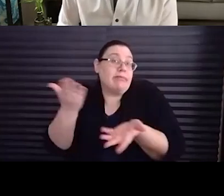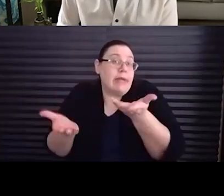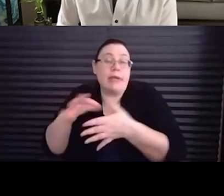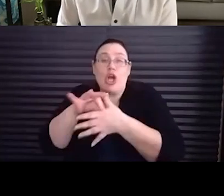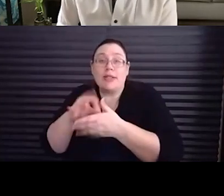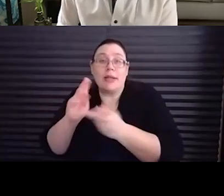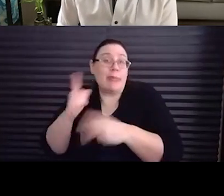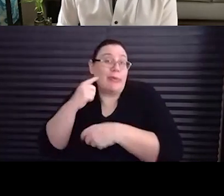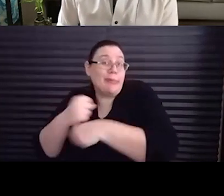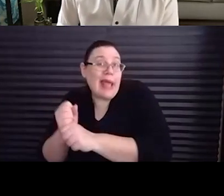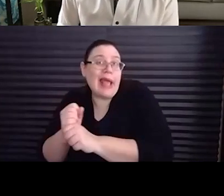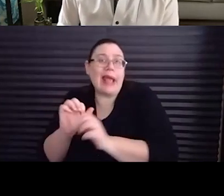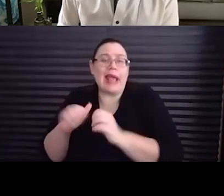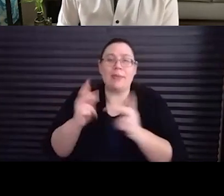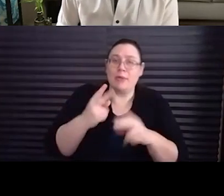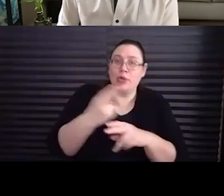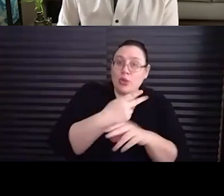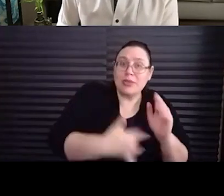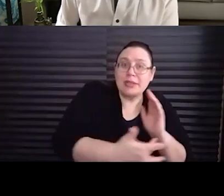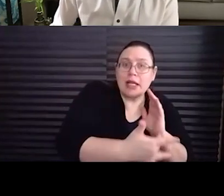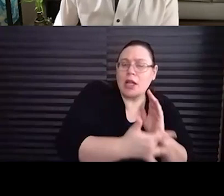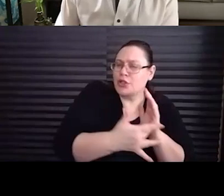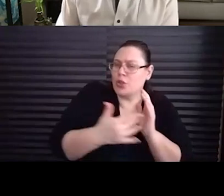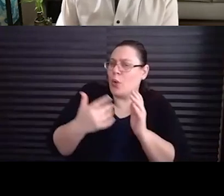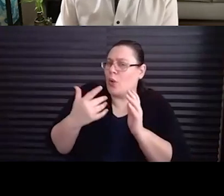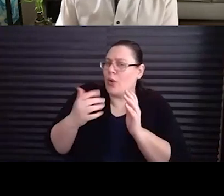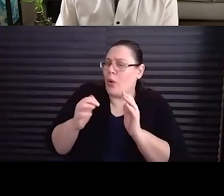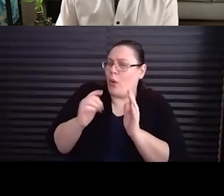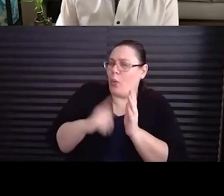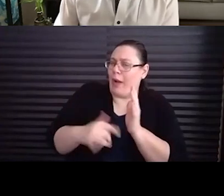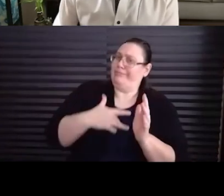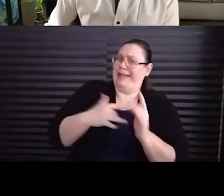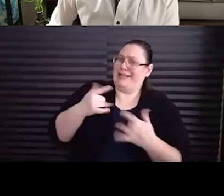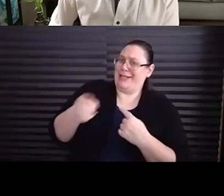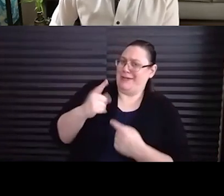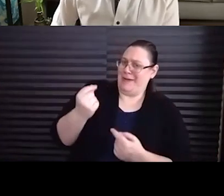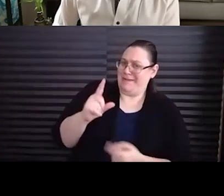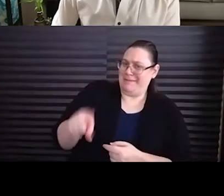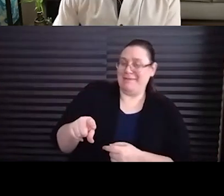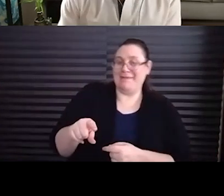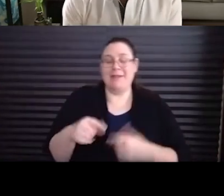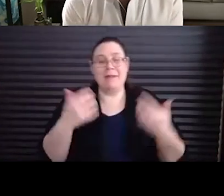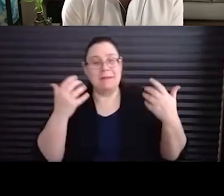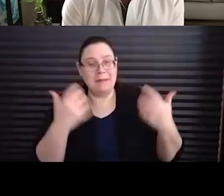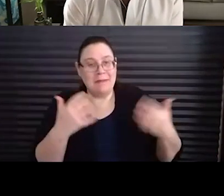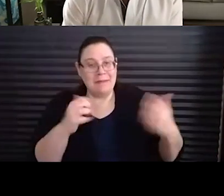utilizing technology? What gets you excited about this? Oh my gosh, the list is